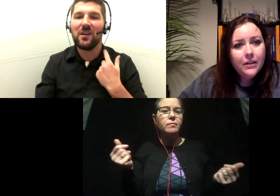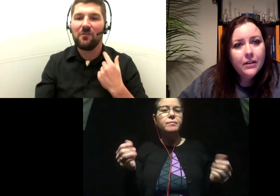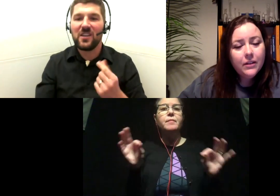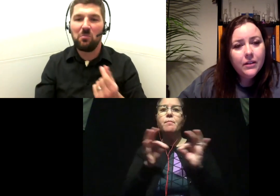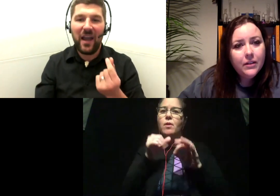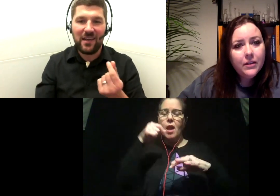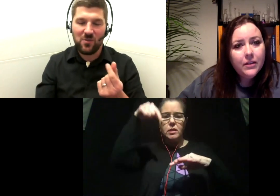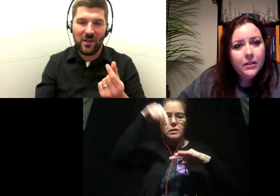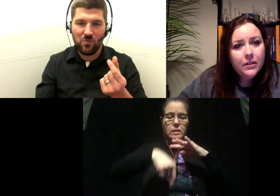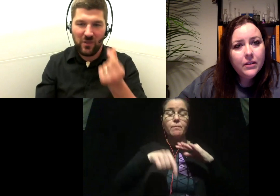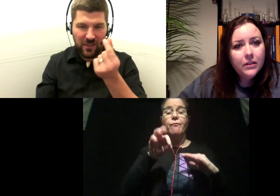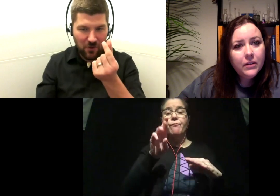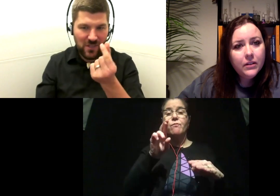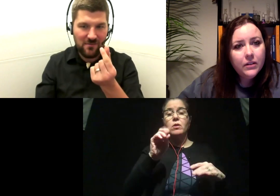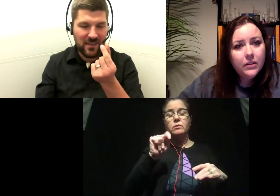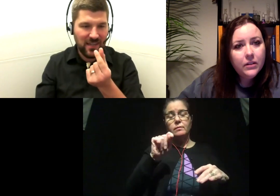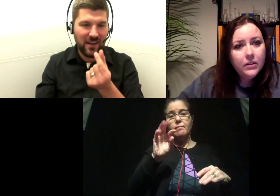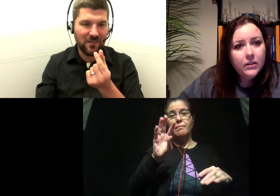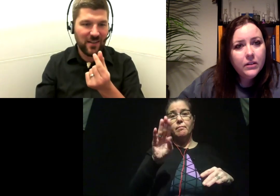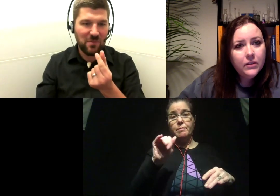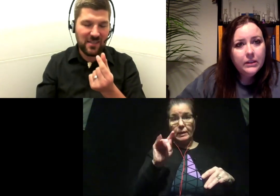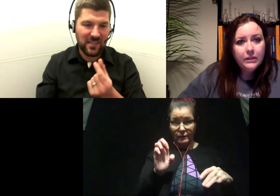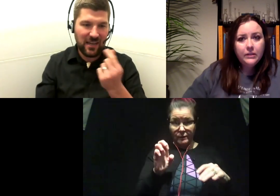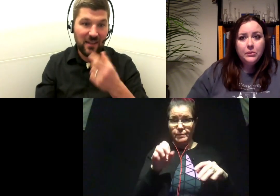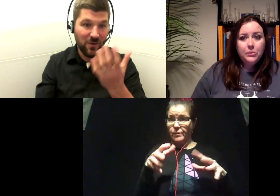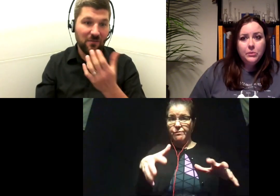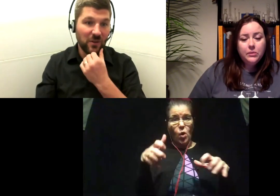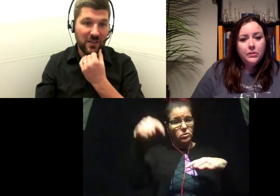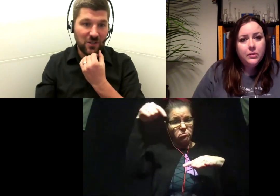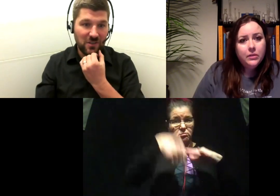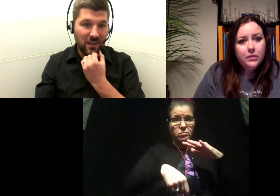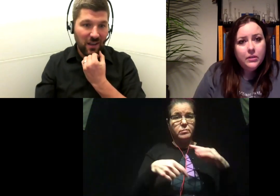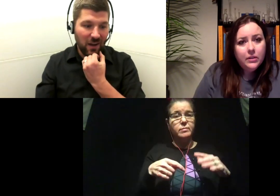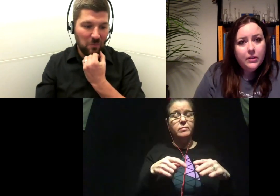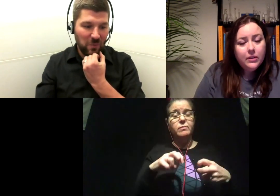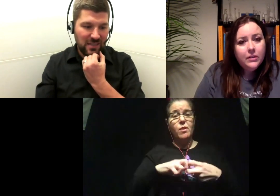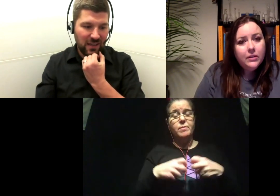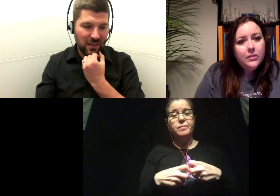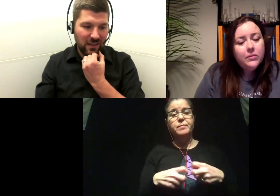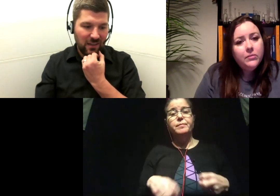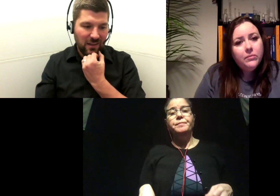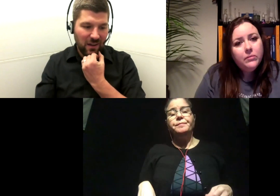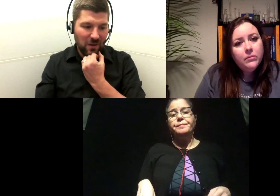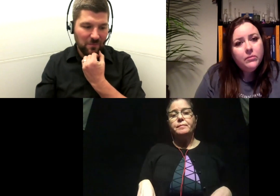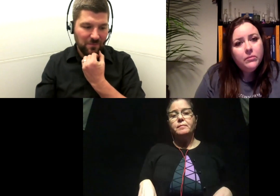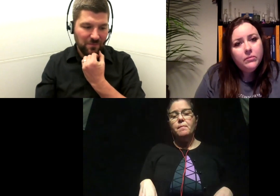deep. Frostbite is when it's really frozen the entire depth of the skin, and then you have real issues.